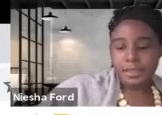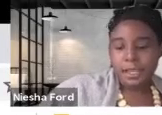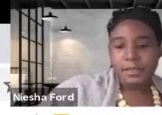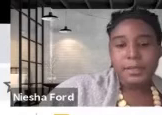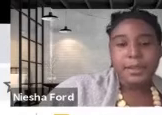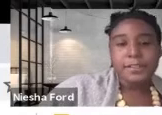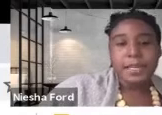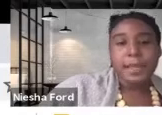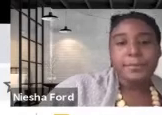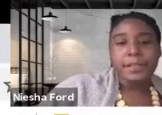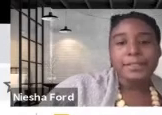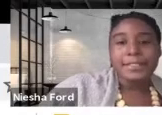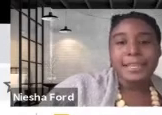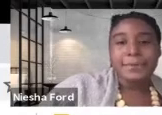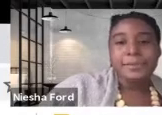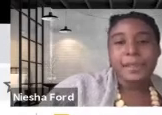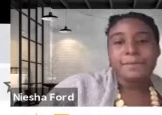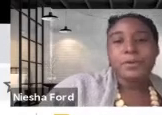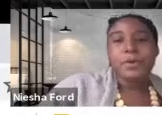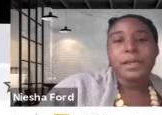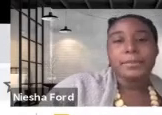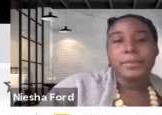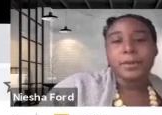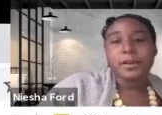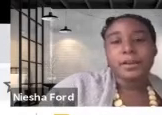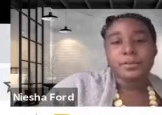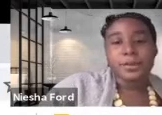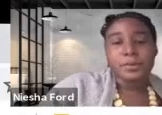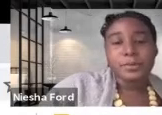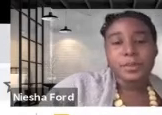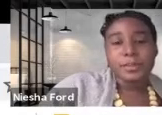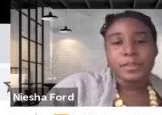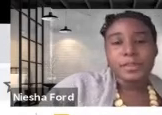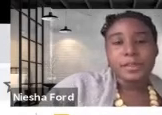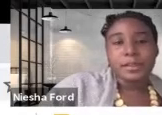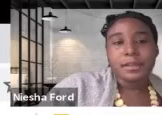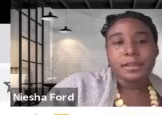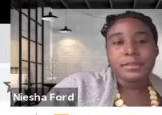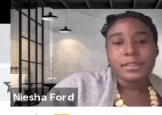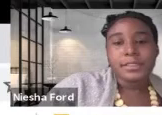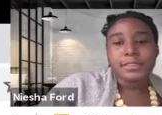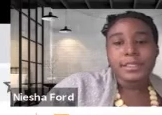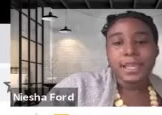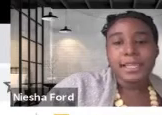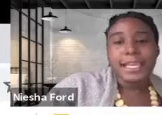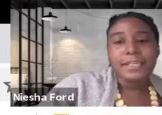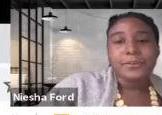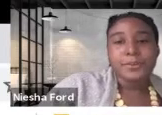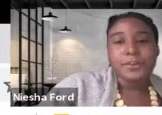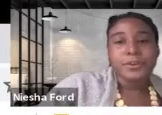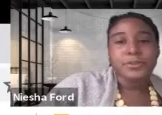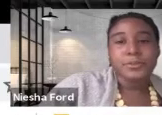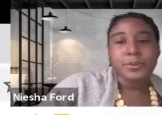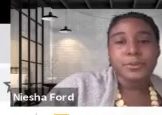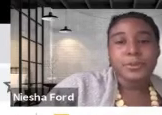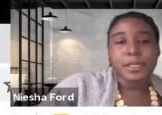Awesome. Thanks. And we have time. I'm going to say we have time for one more group. Let's see.